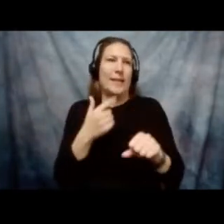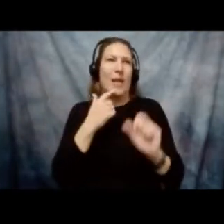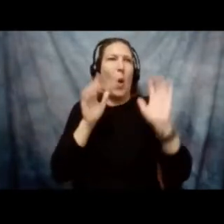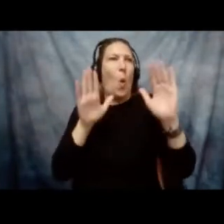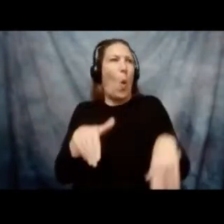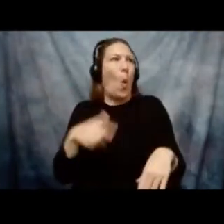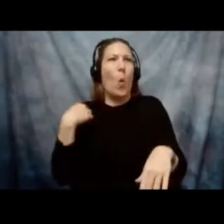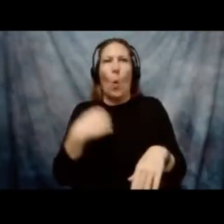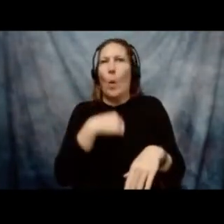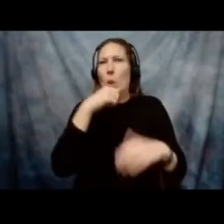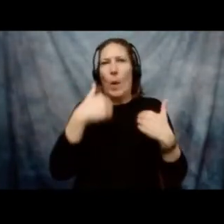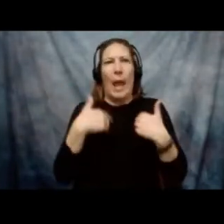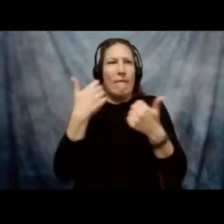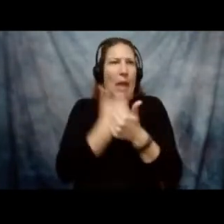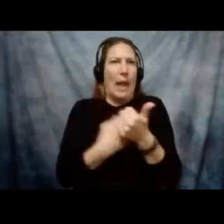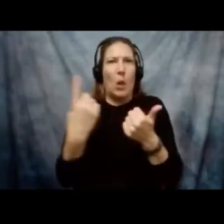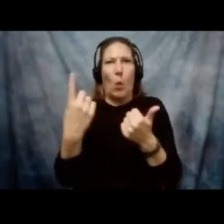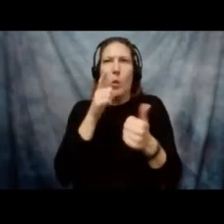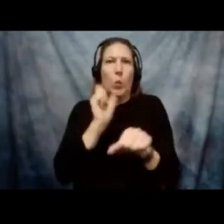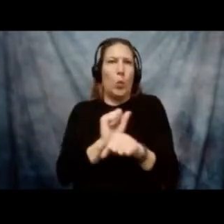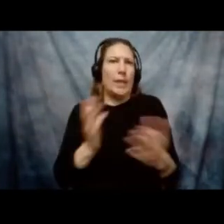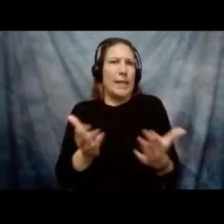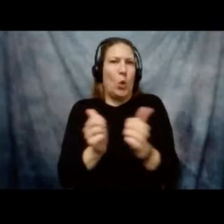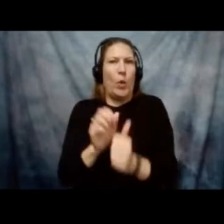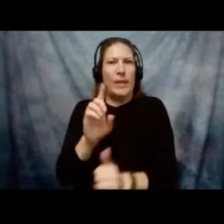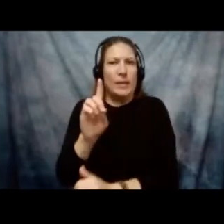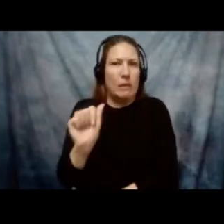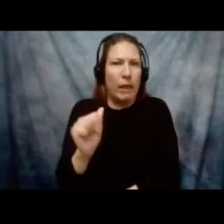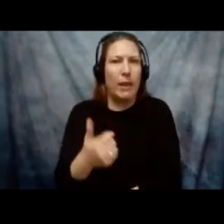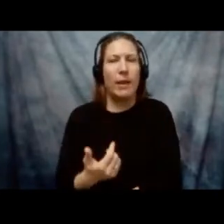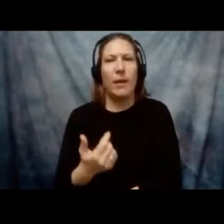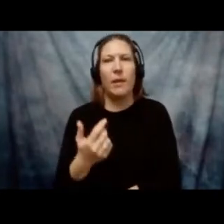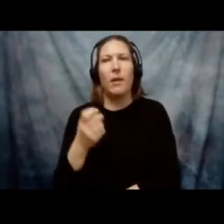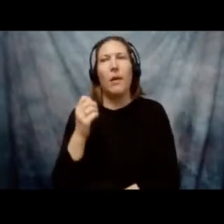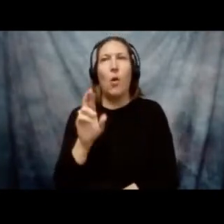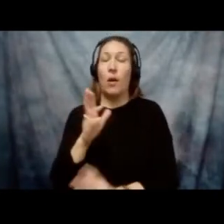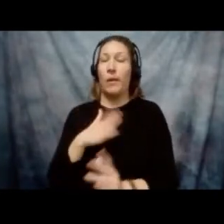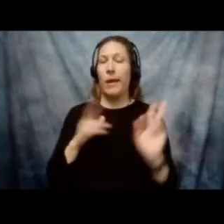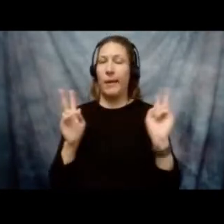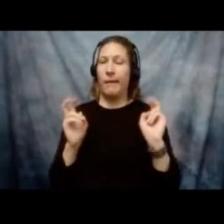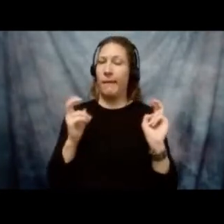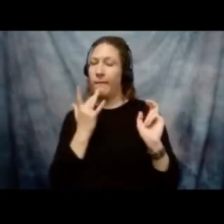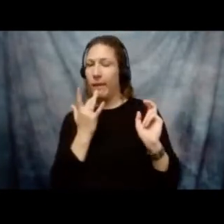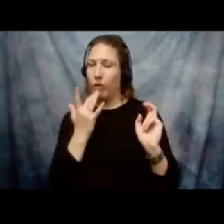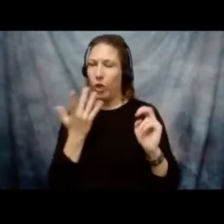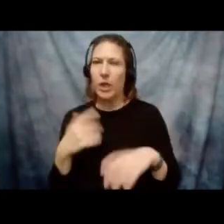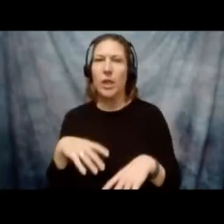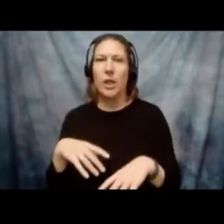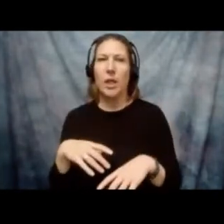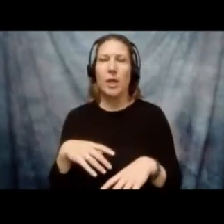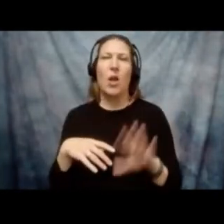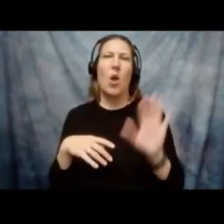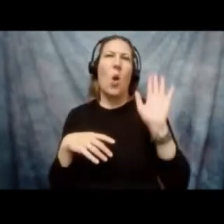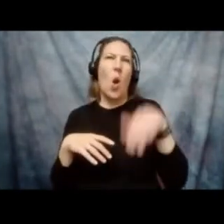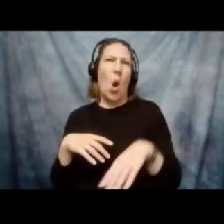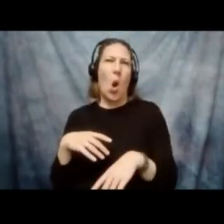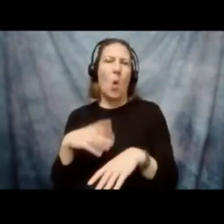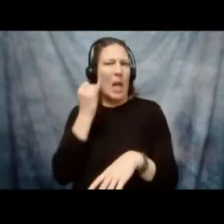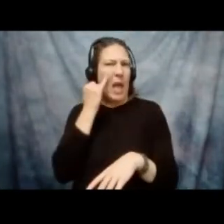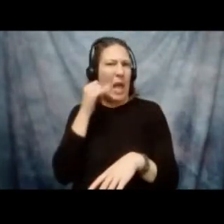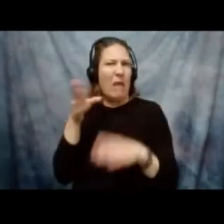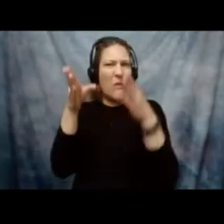favorite, as in not my favorite. Oh, you couldn't do this job if you had X